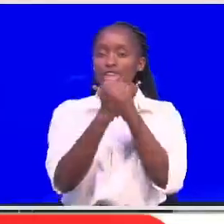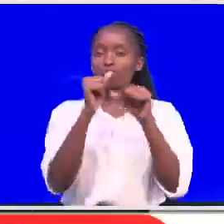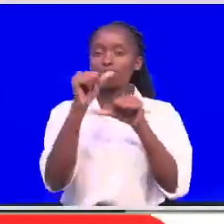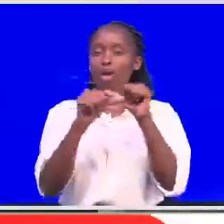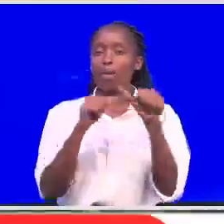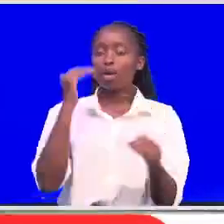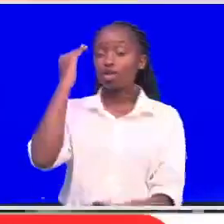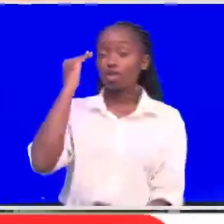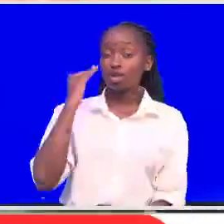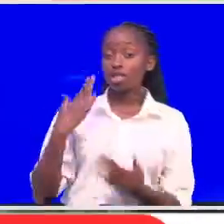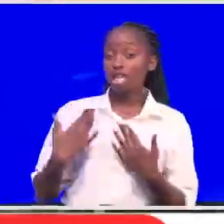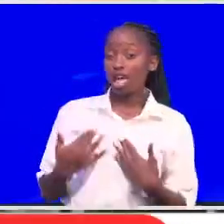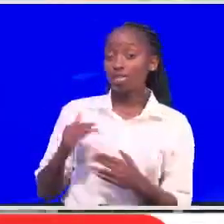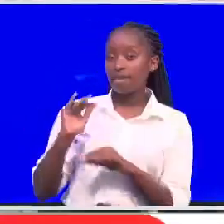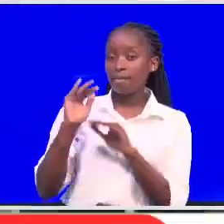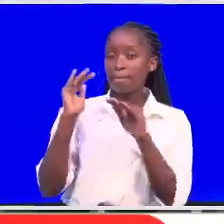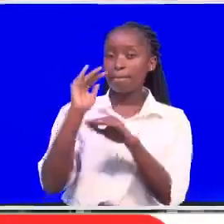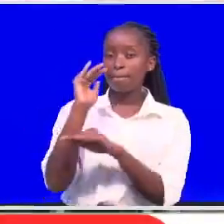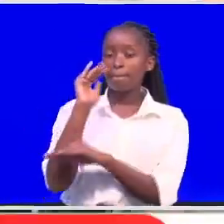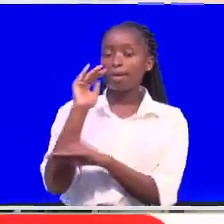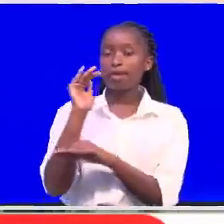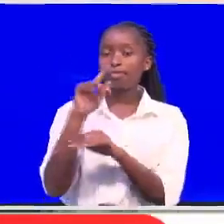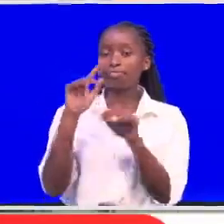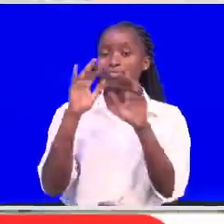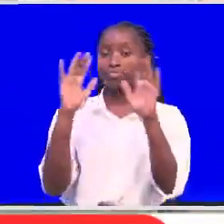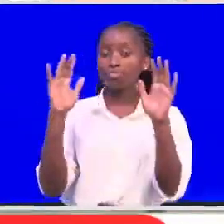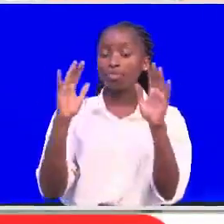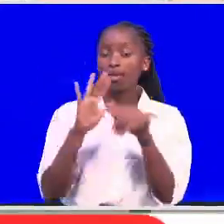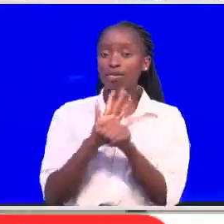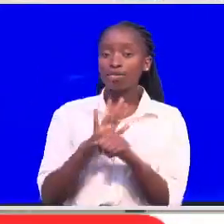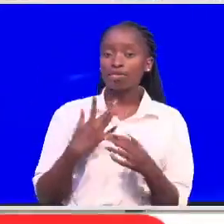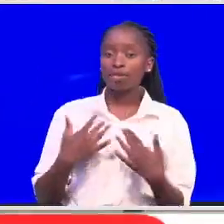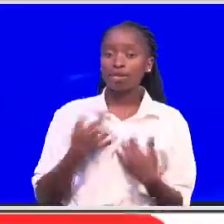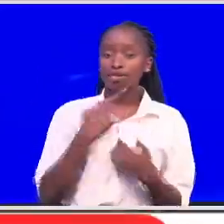the big question being, is this a clean-up on the judiciary